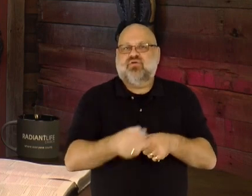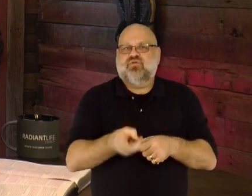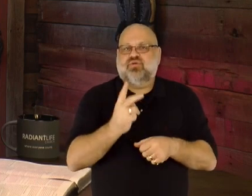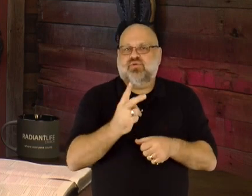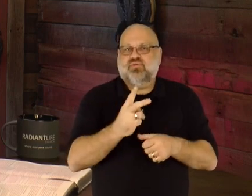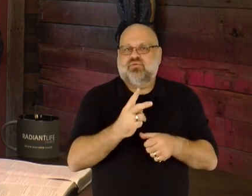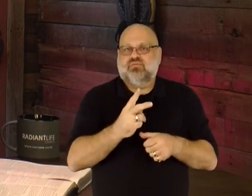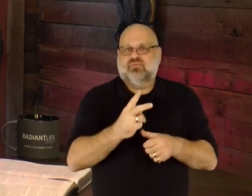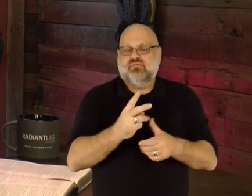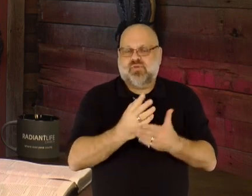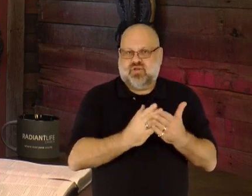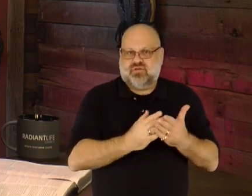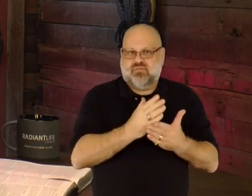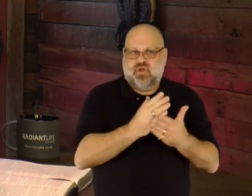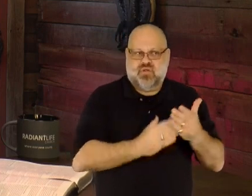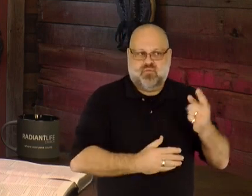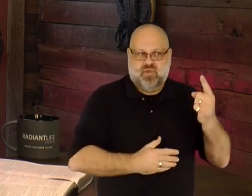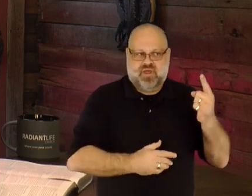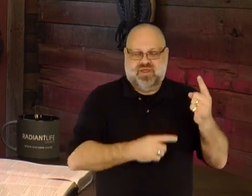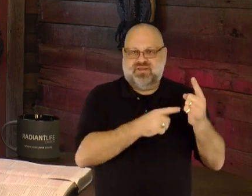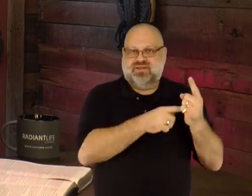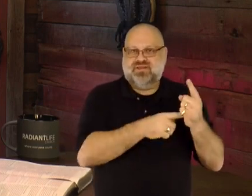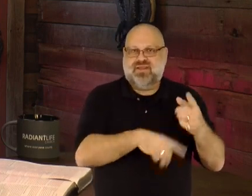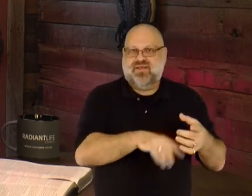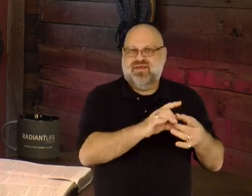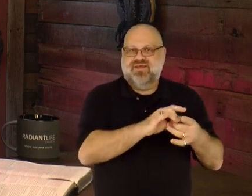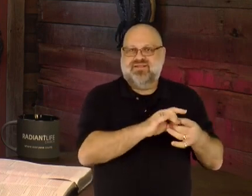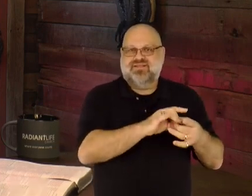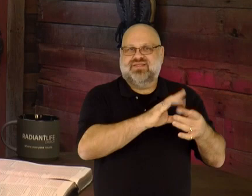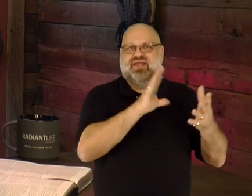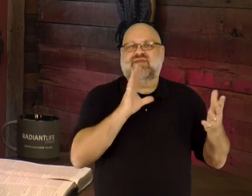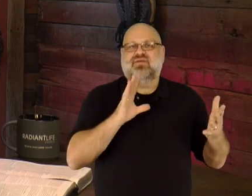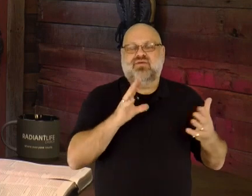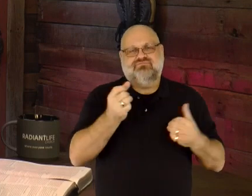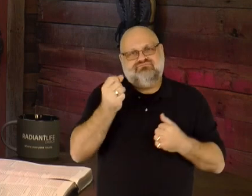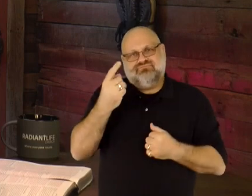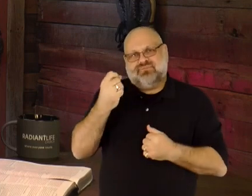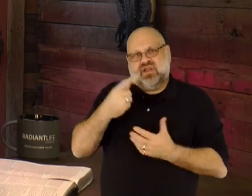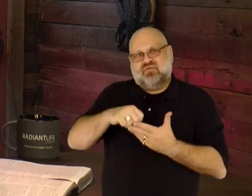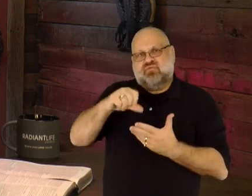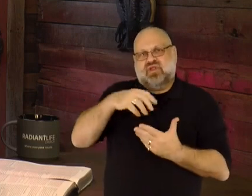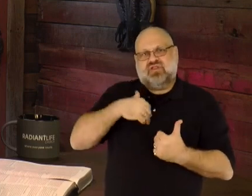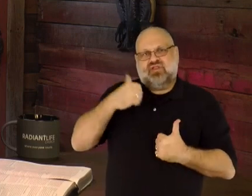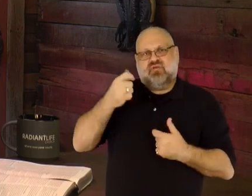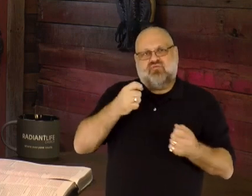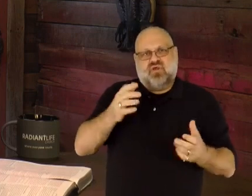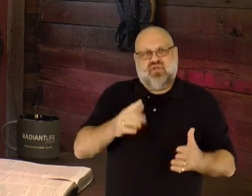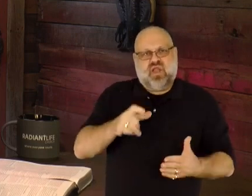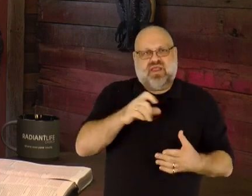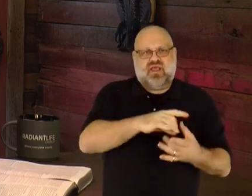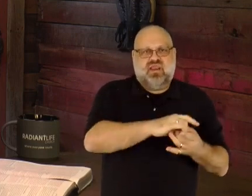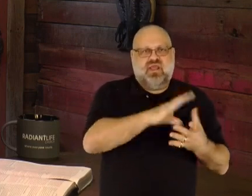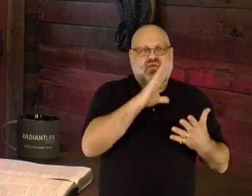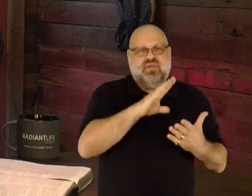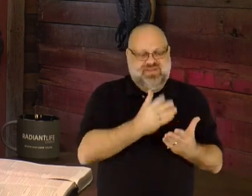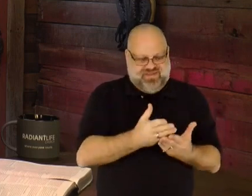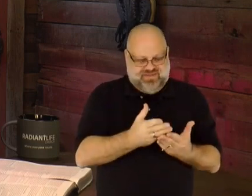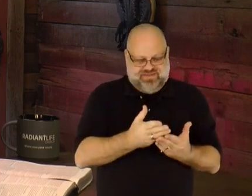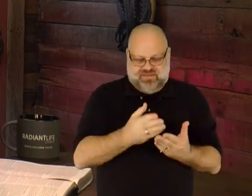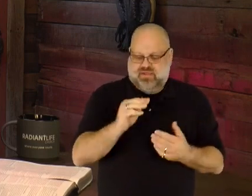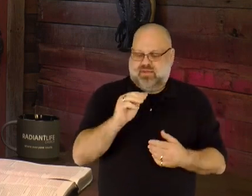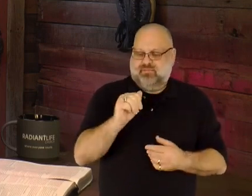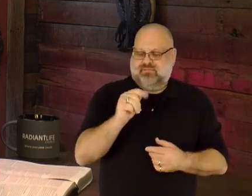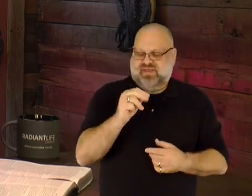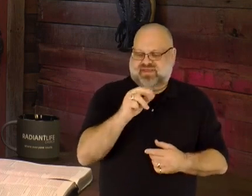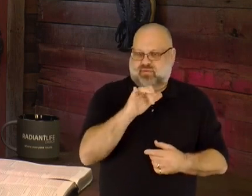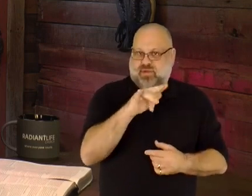parts. Part one is letting go. You see, the rich young ruler had to let go of his materialism while